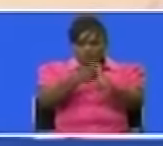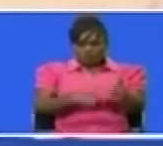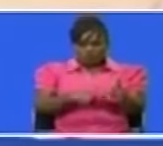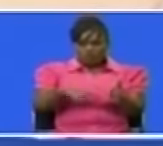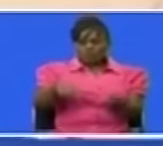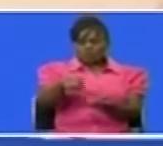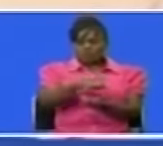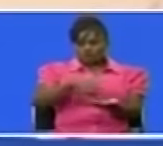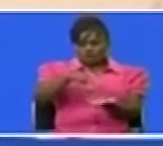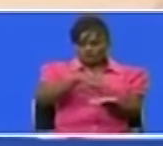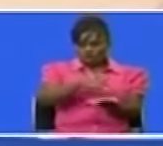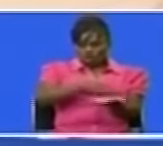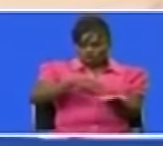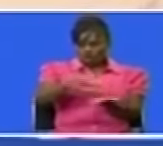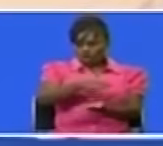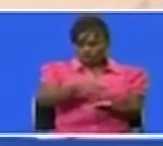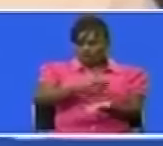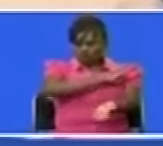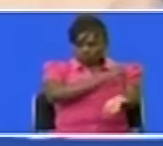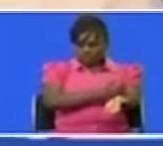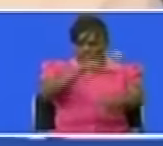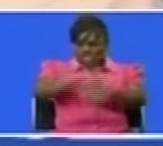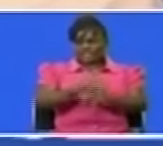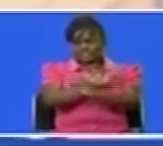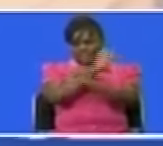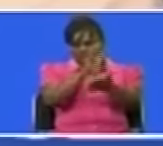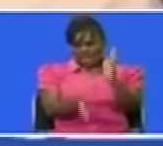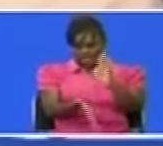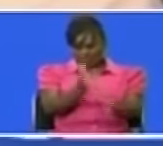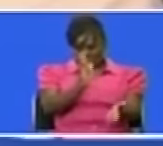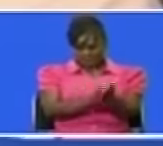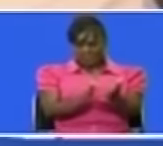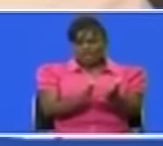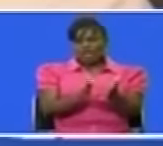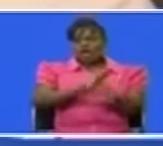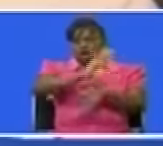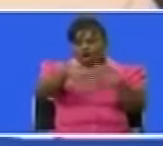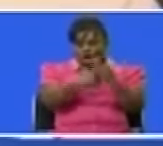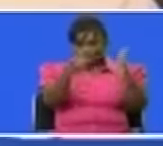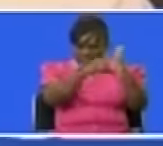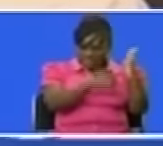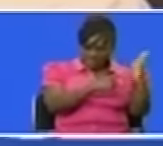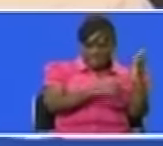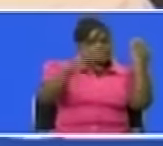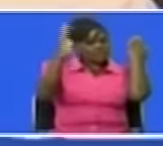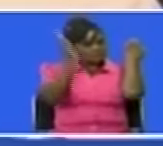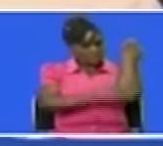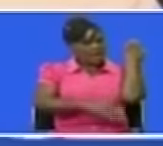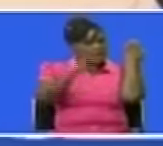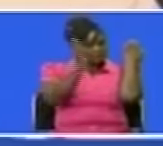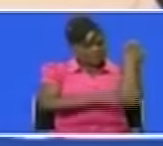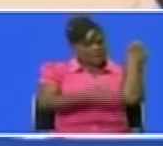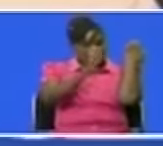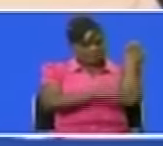local authorities. The level of underdevelopment was unimaginable, and virtually all sectors were in dire need